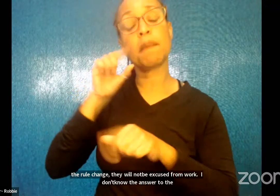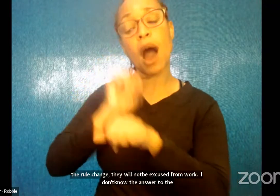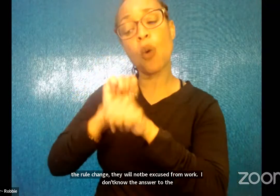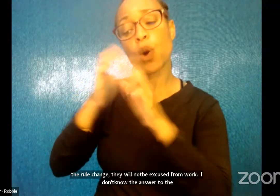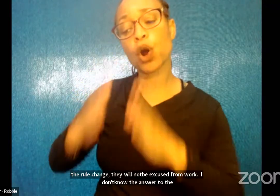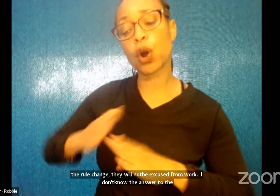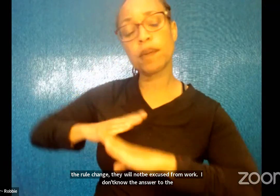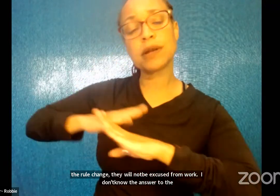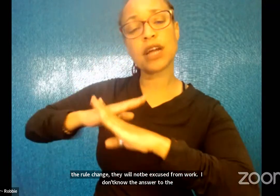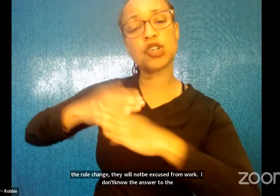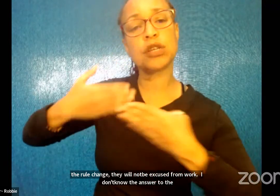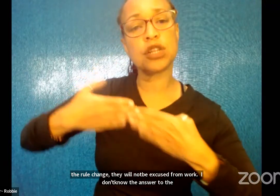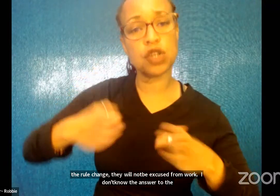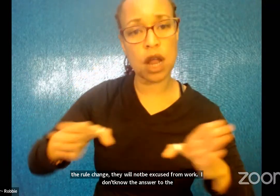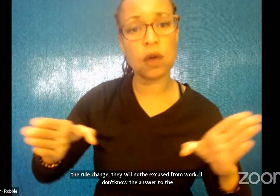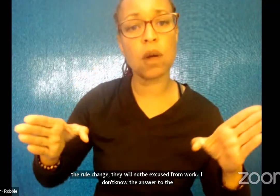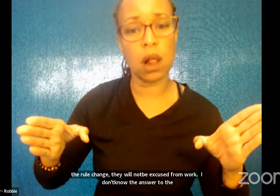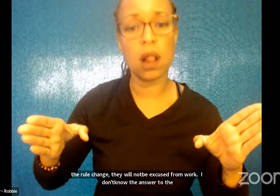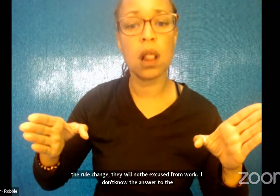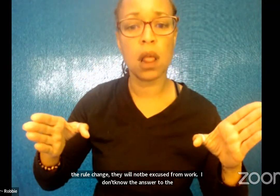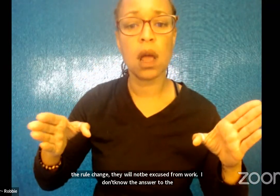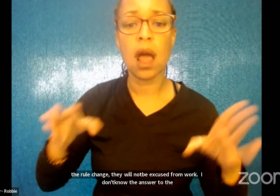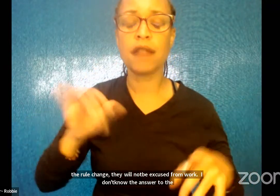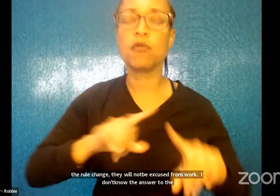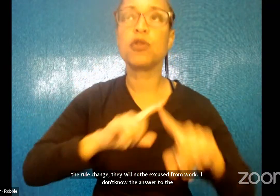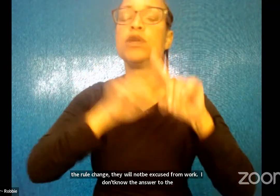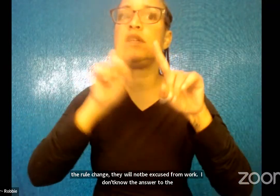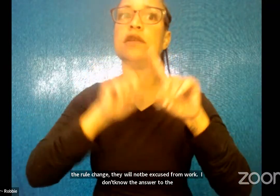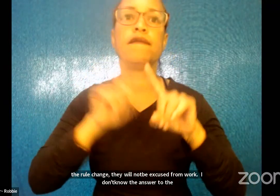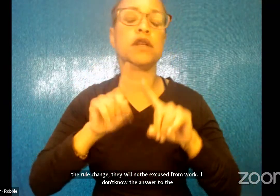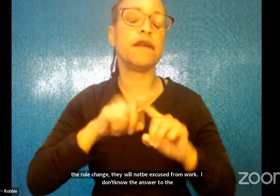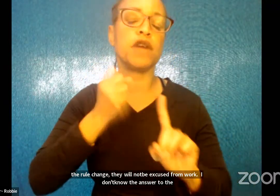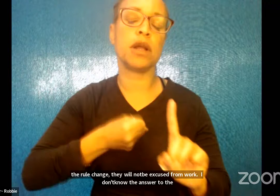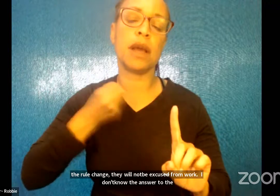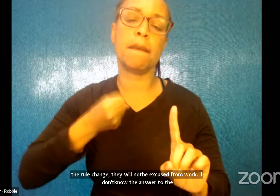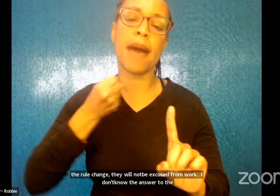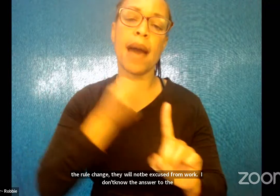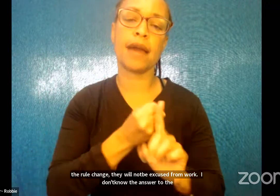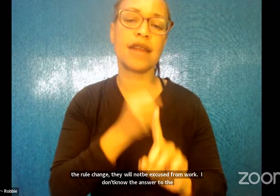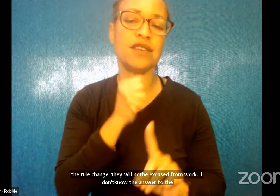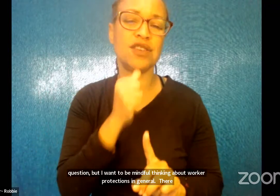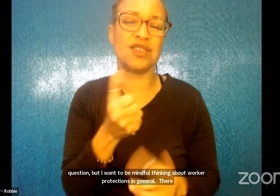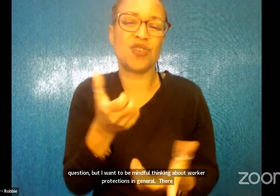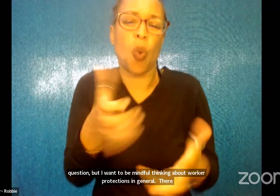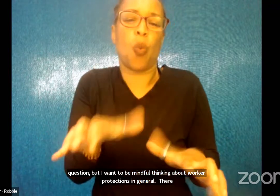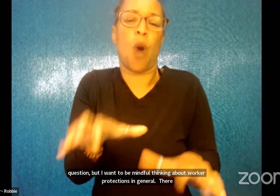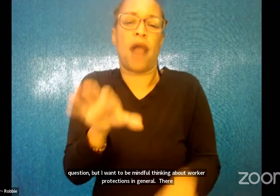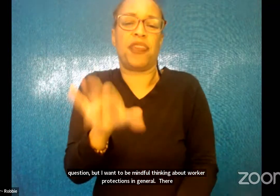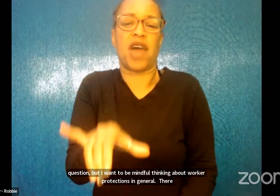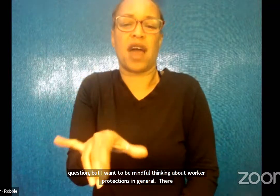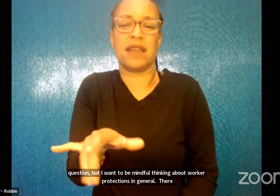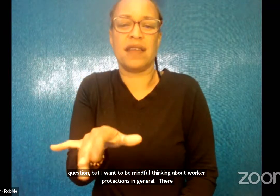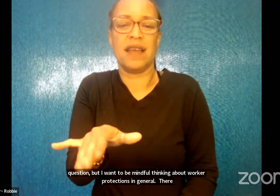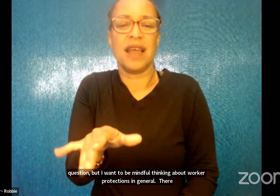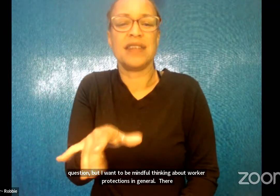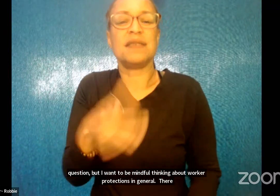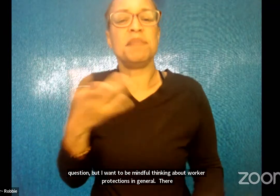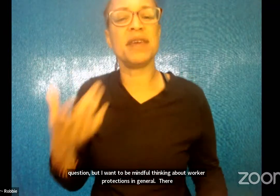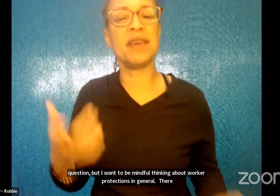And that has, there's been so many different impacts, but I just don't want to have that be a consequence that we